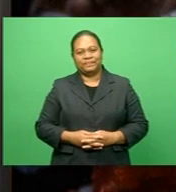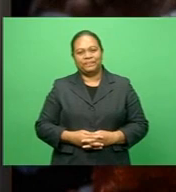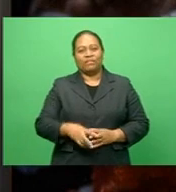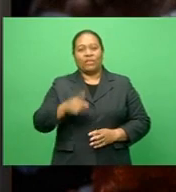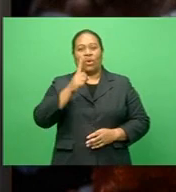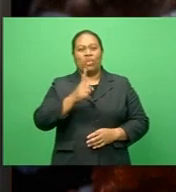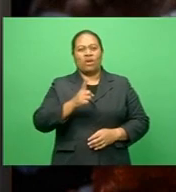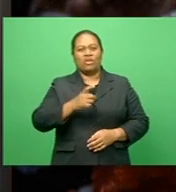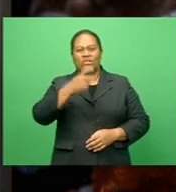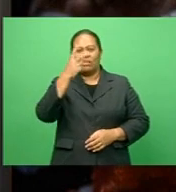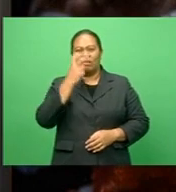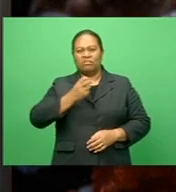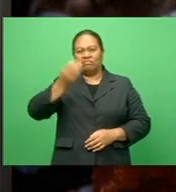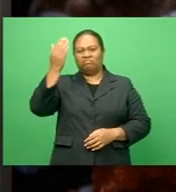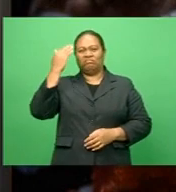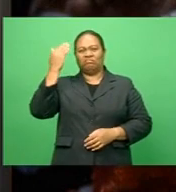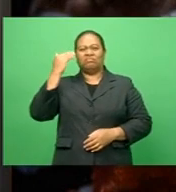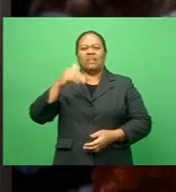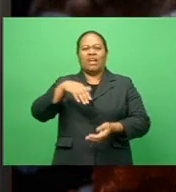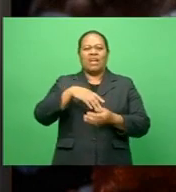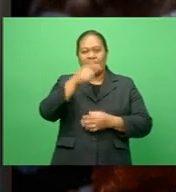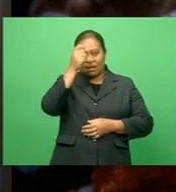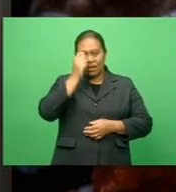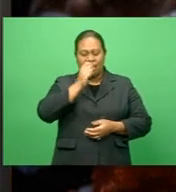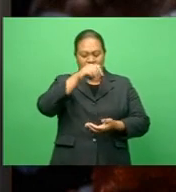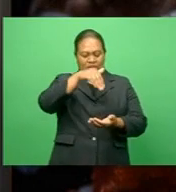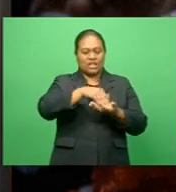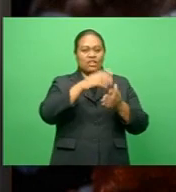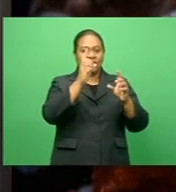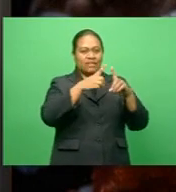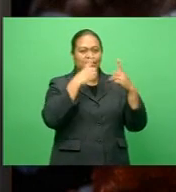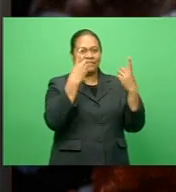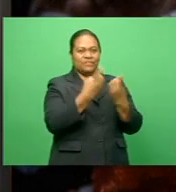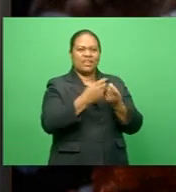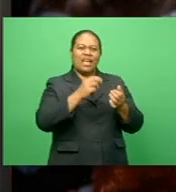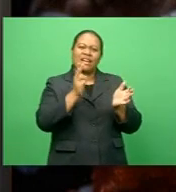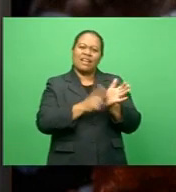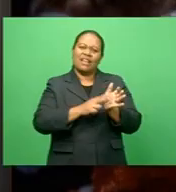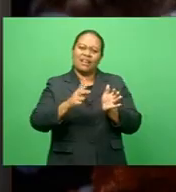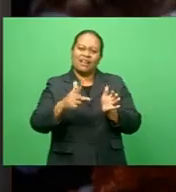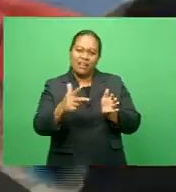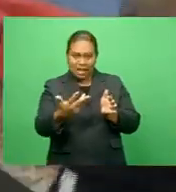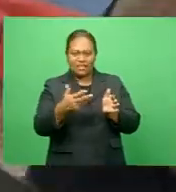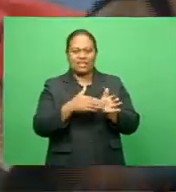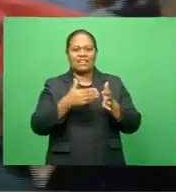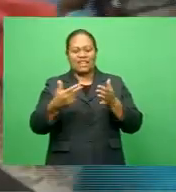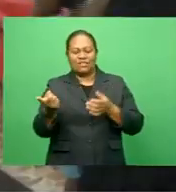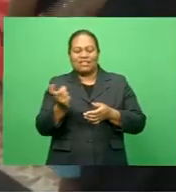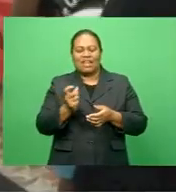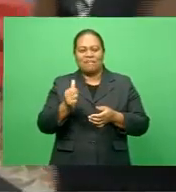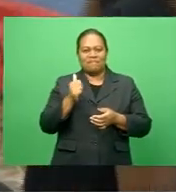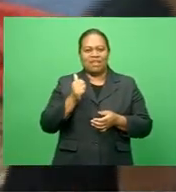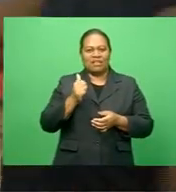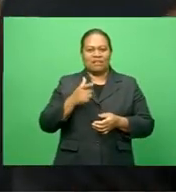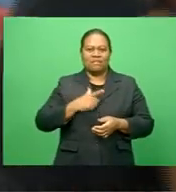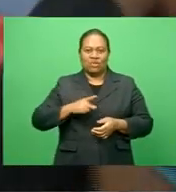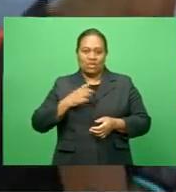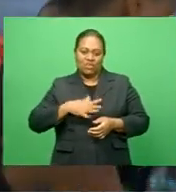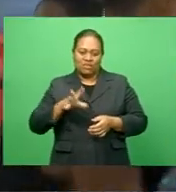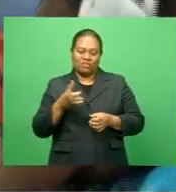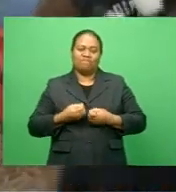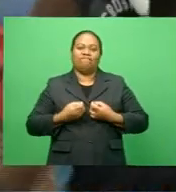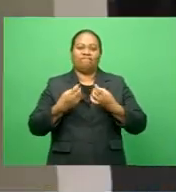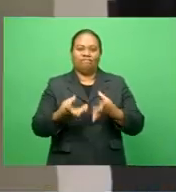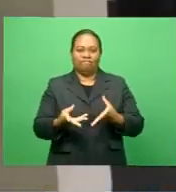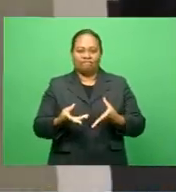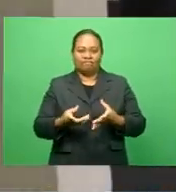of the oldest boxing clubs in the Central Division, the Nakasi Boxing Club, is back in business. The recently revived club is ready to take the ring